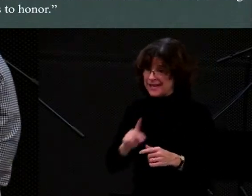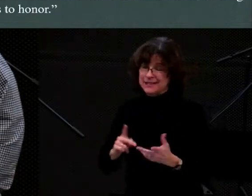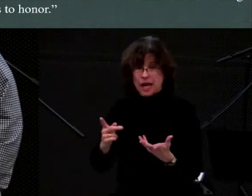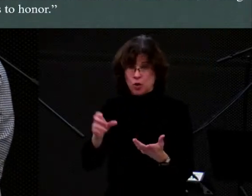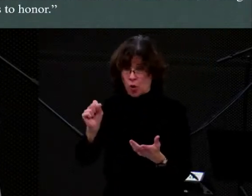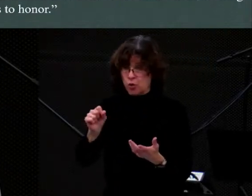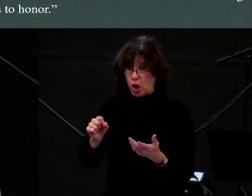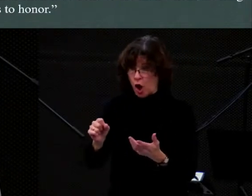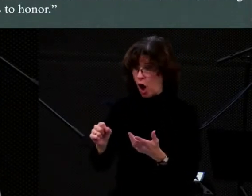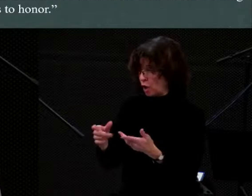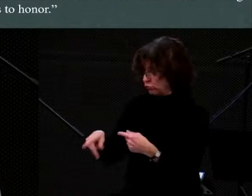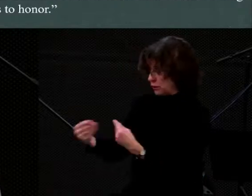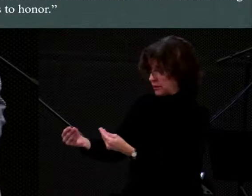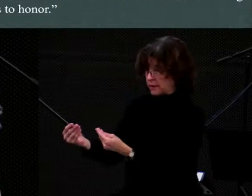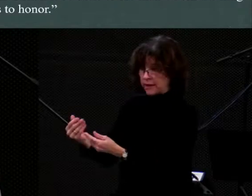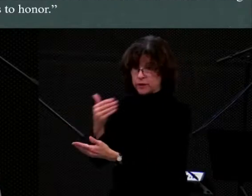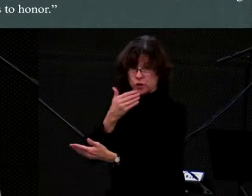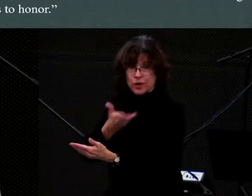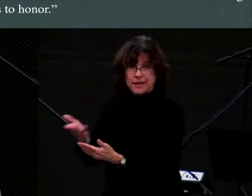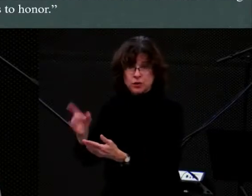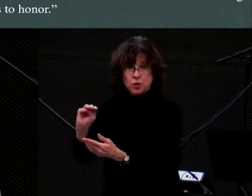like, yeah.